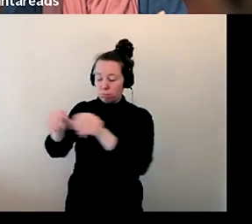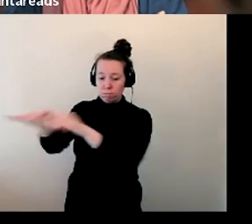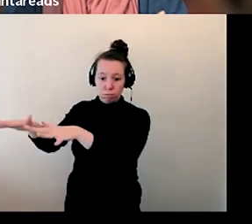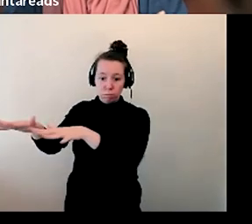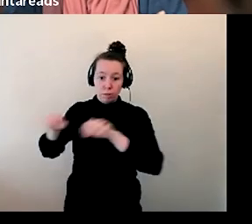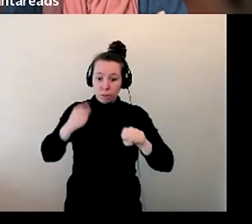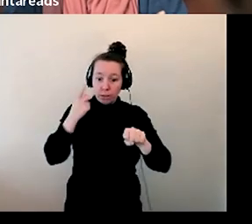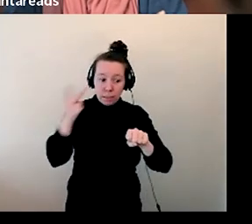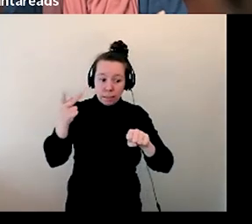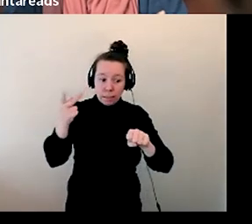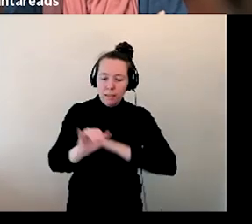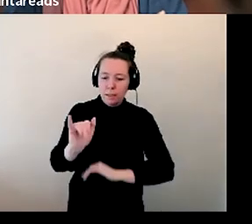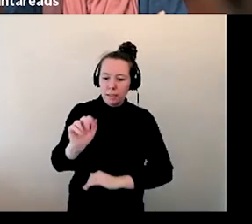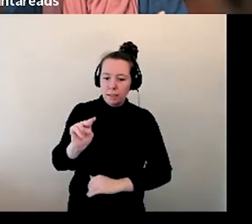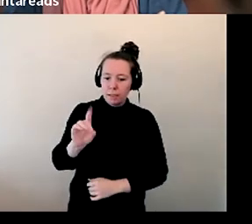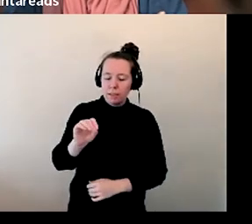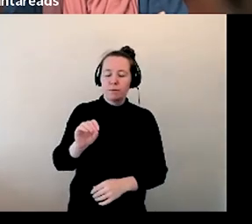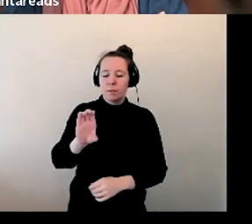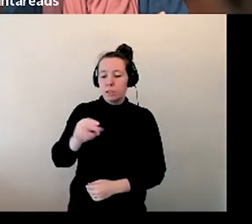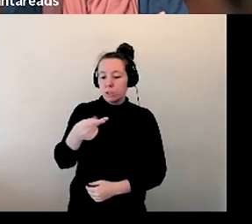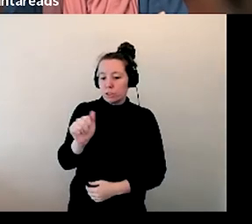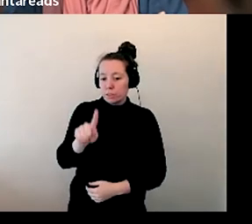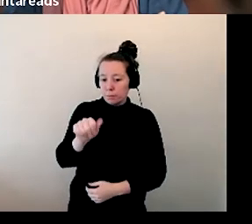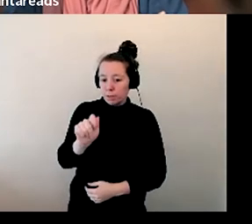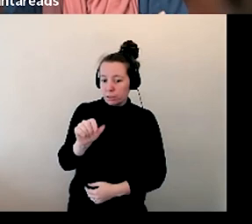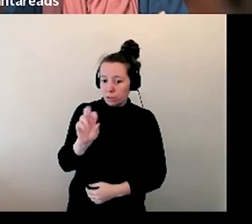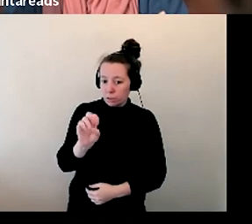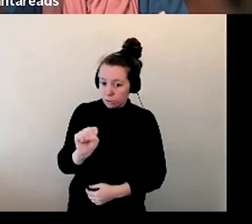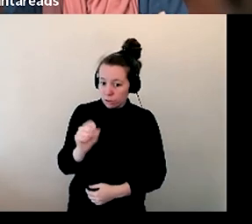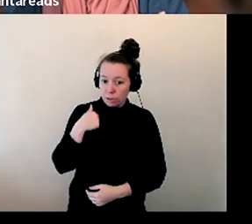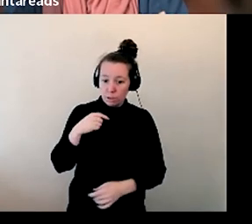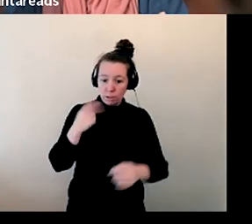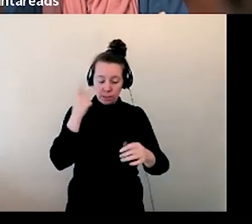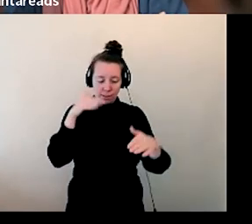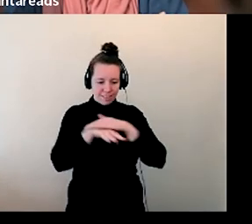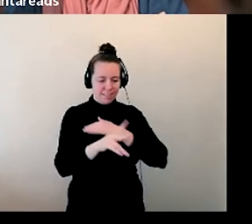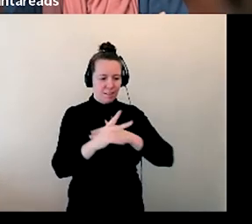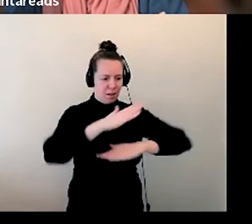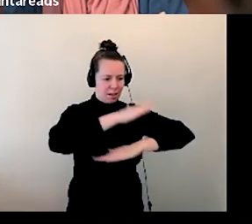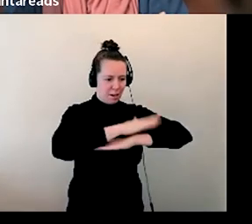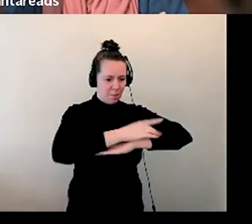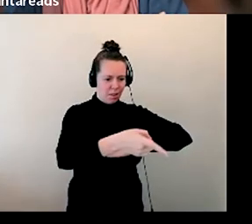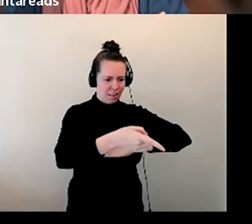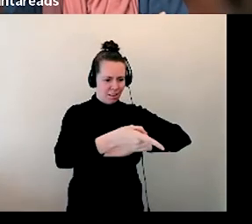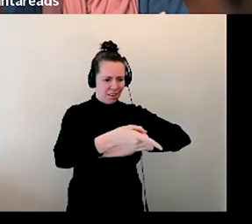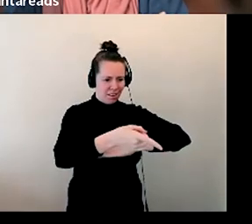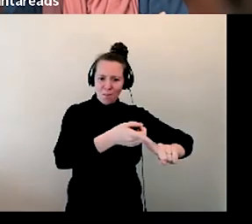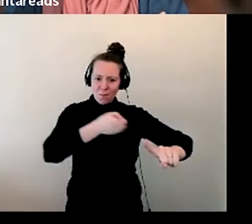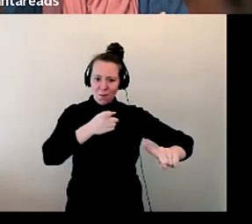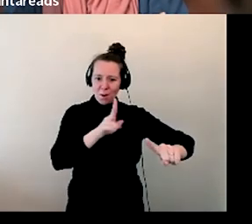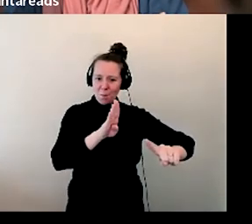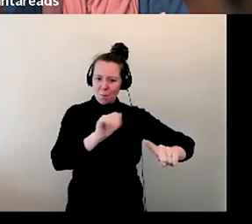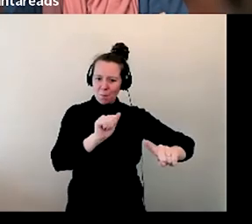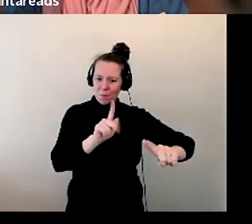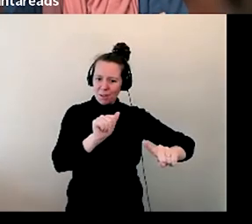Chapters. I saw it in my Book Talk table at Chapters. So that was really interesting to see how books from the 90s, books